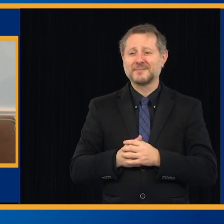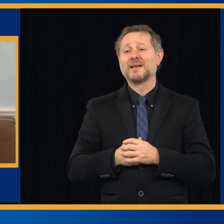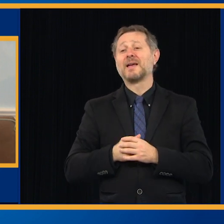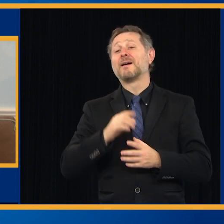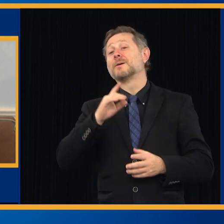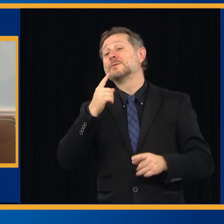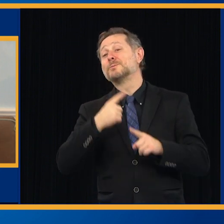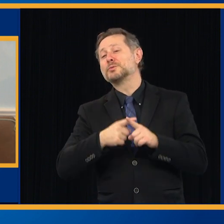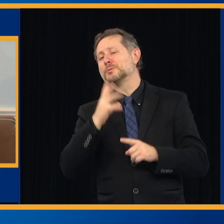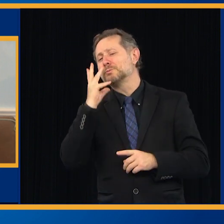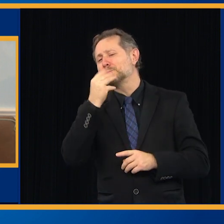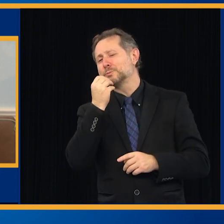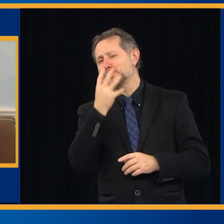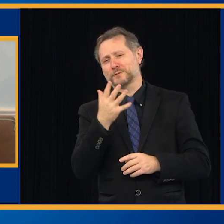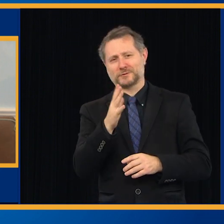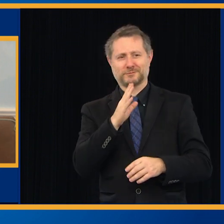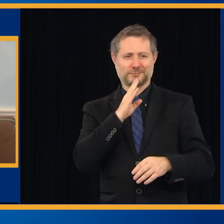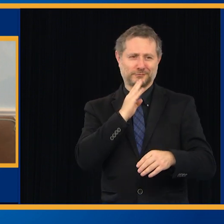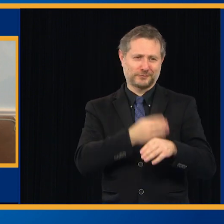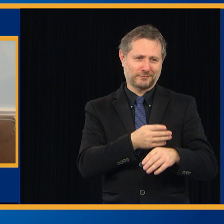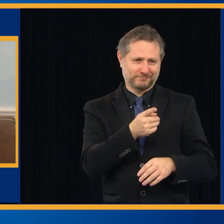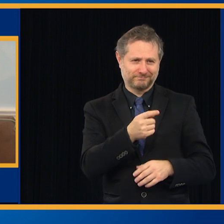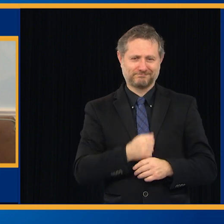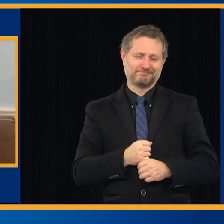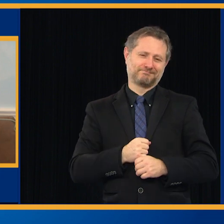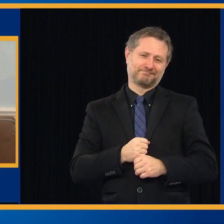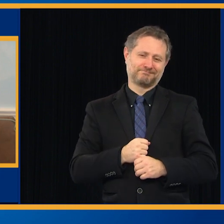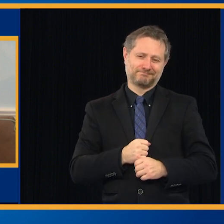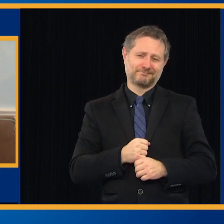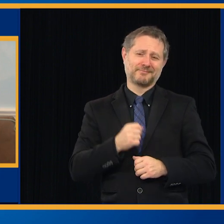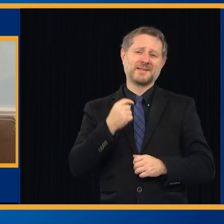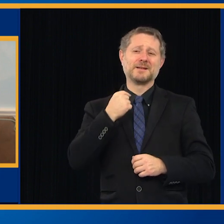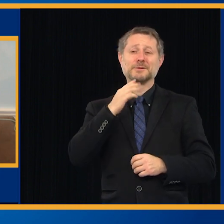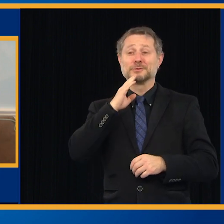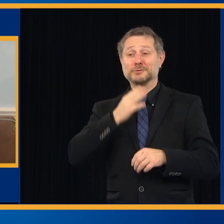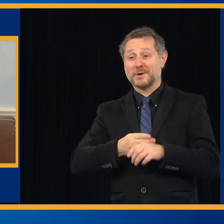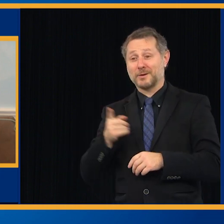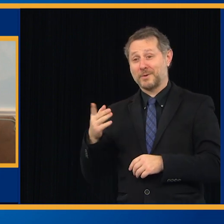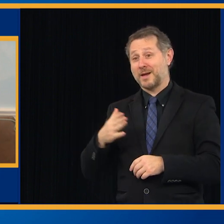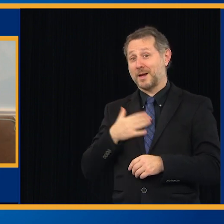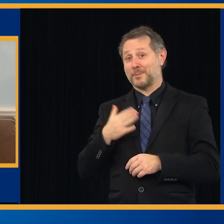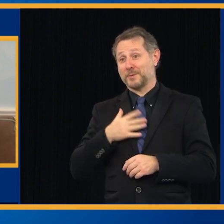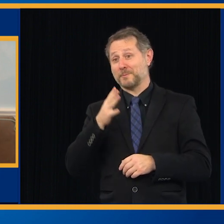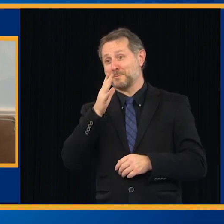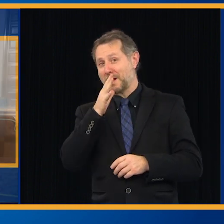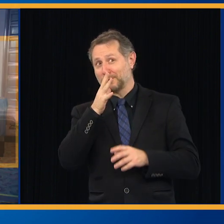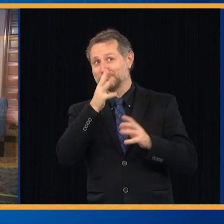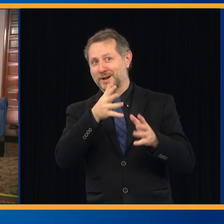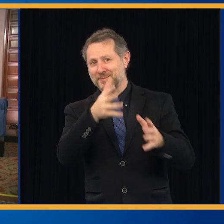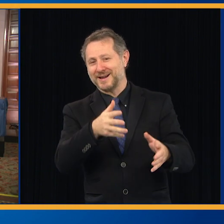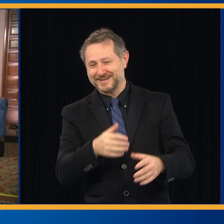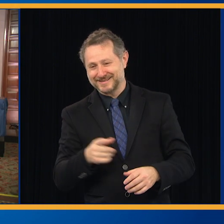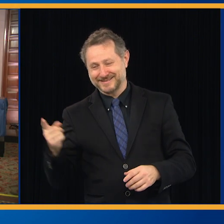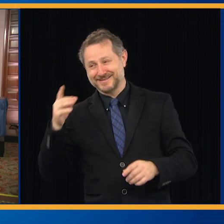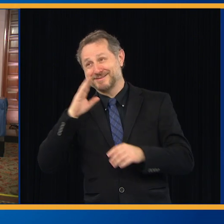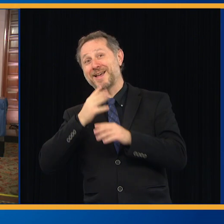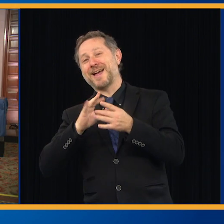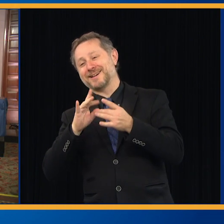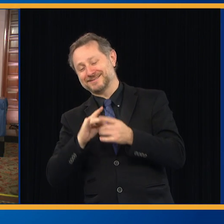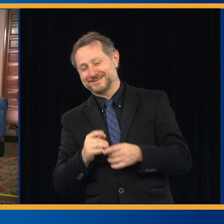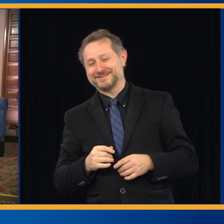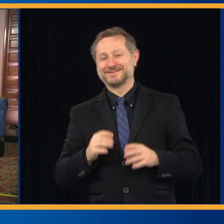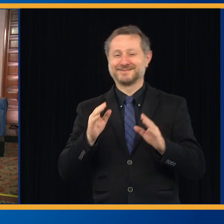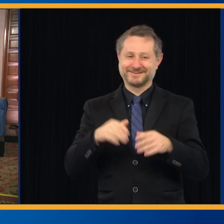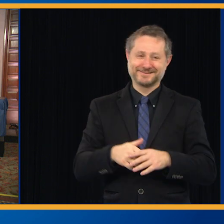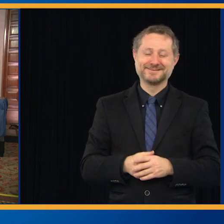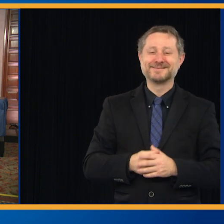daughters. So Happy Mother's Day, Grandma. Thank you, Cara. You